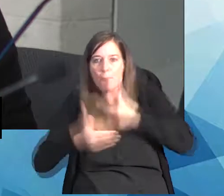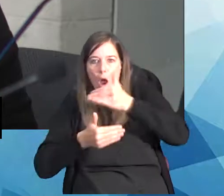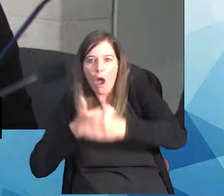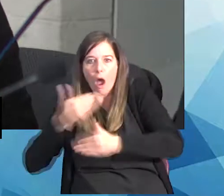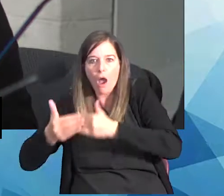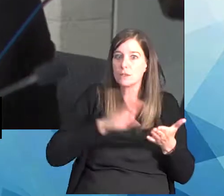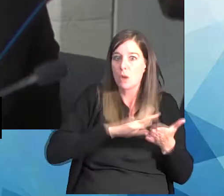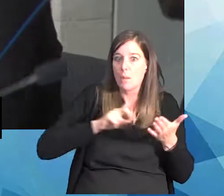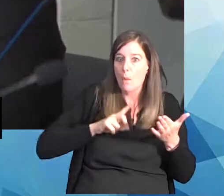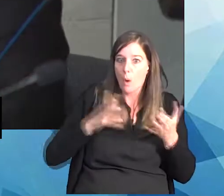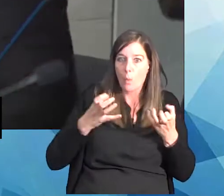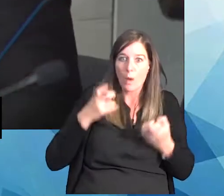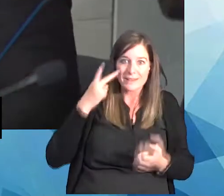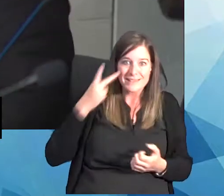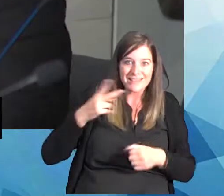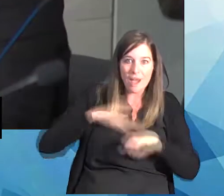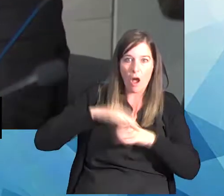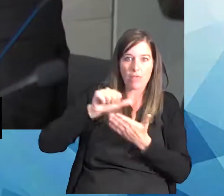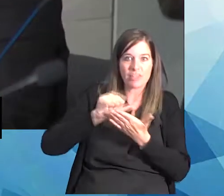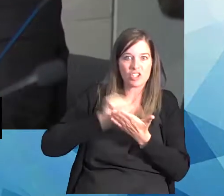see.